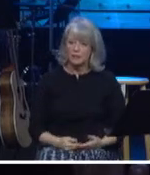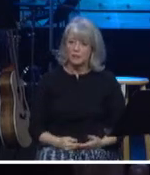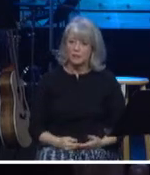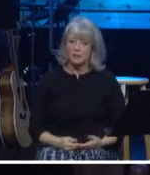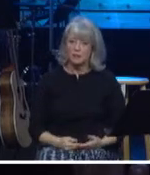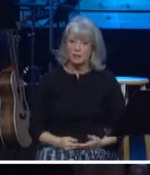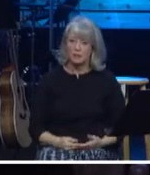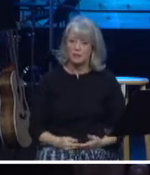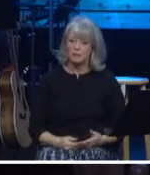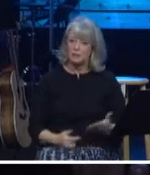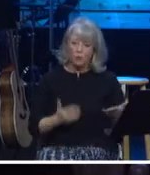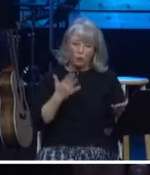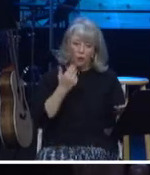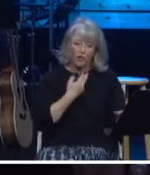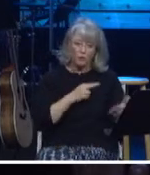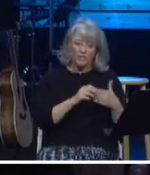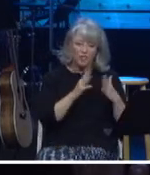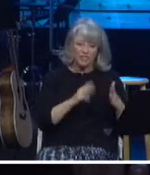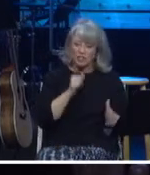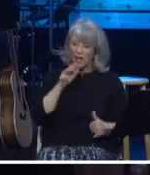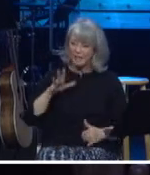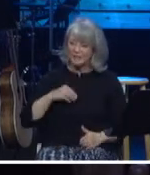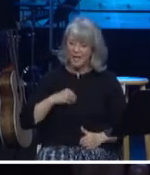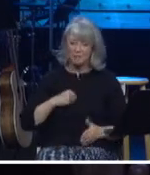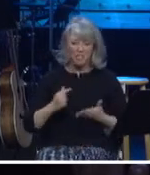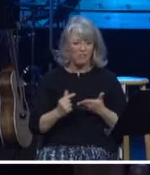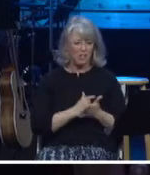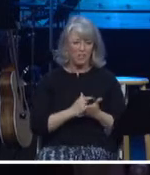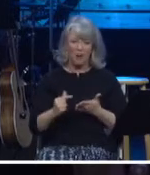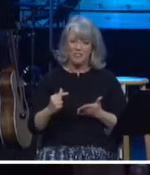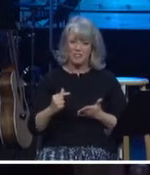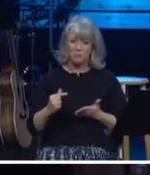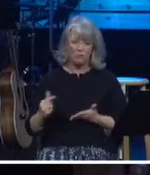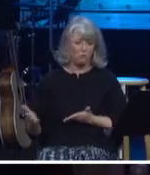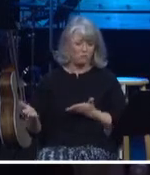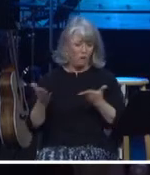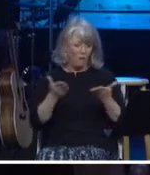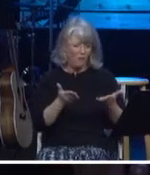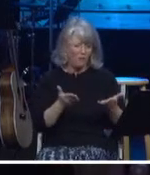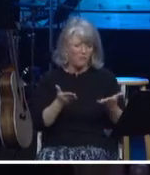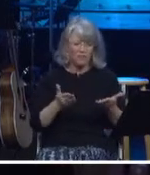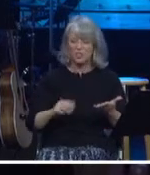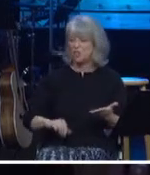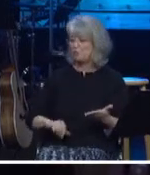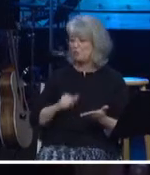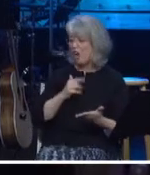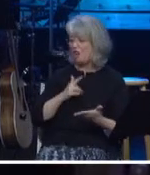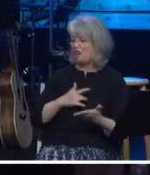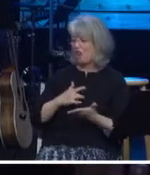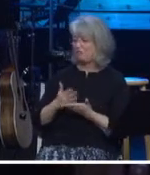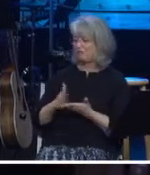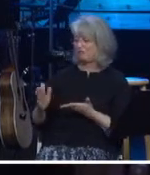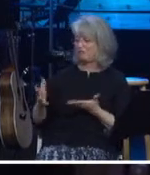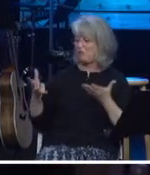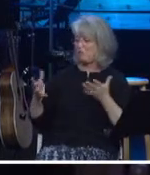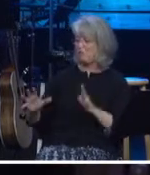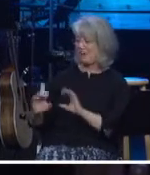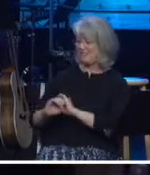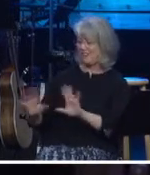Why will they not come to him? Because the gospel of Jesus had nothing their proud heart wanted.